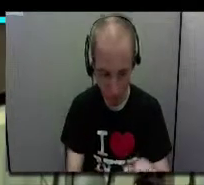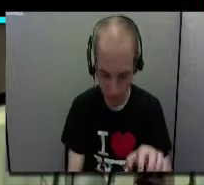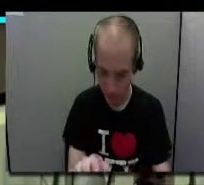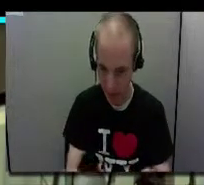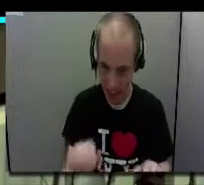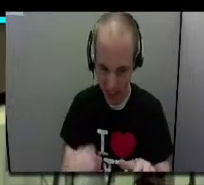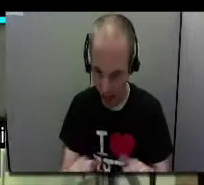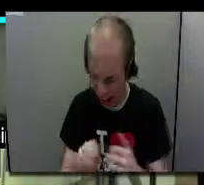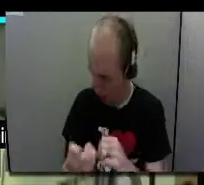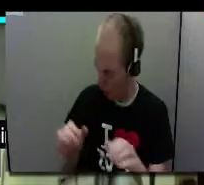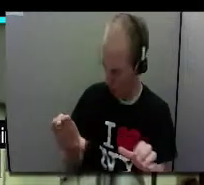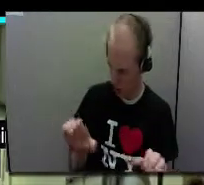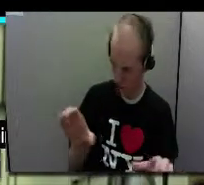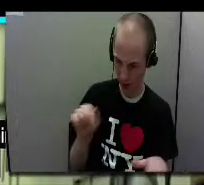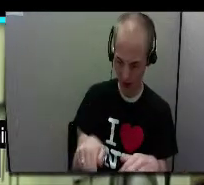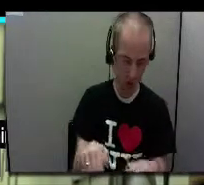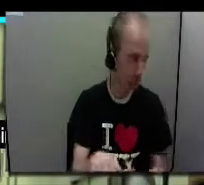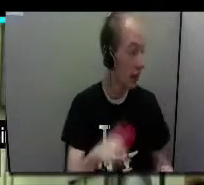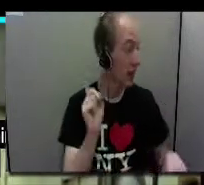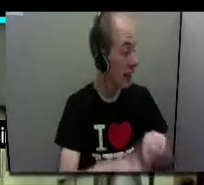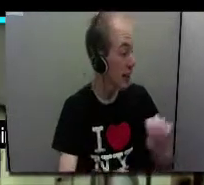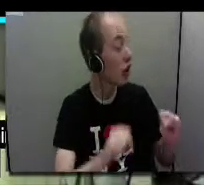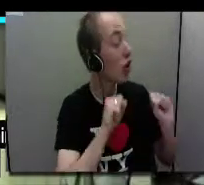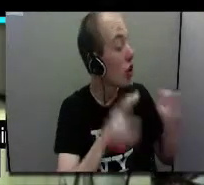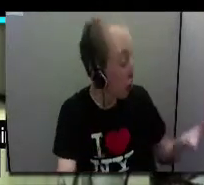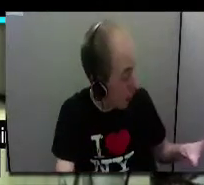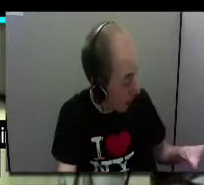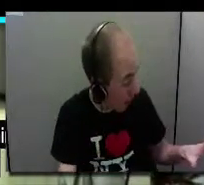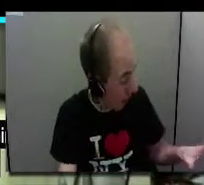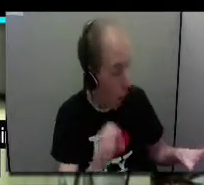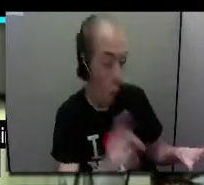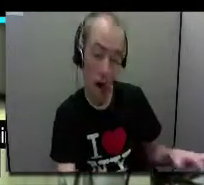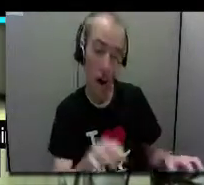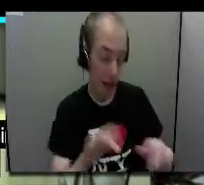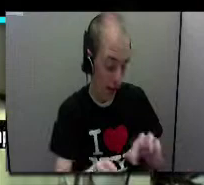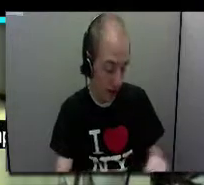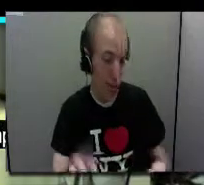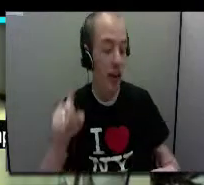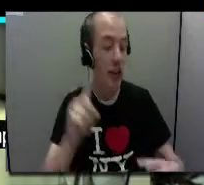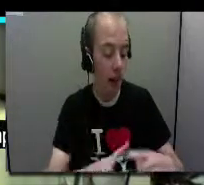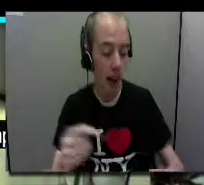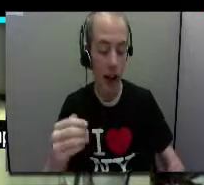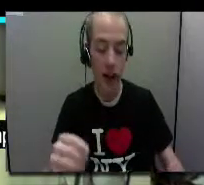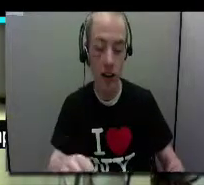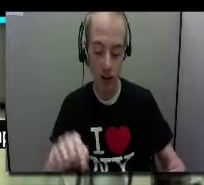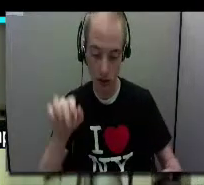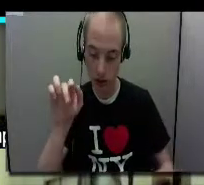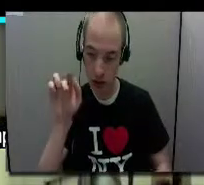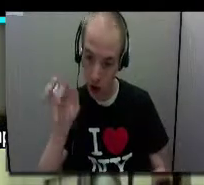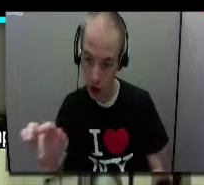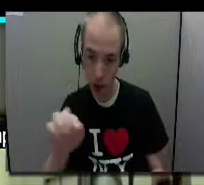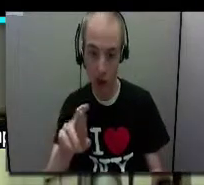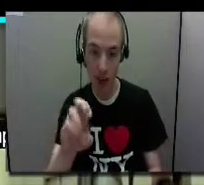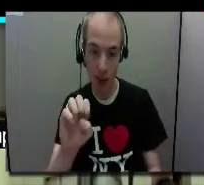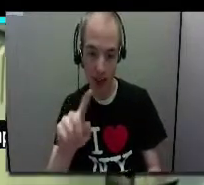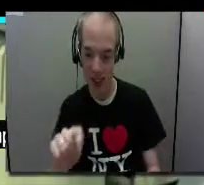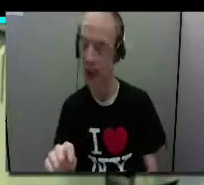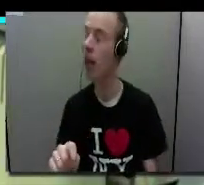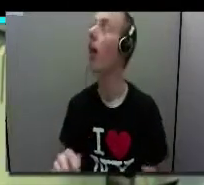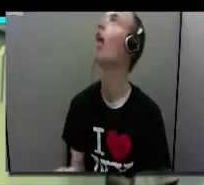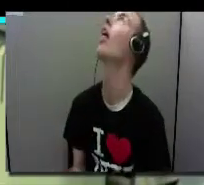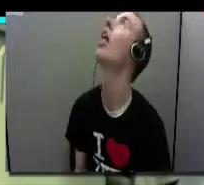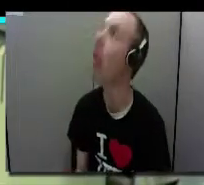How do I do this? You can't do anything or even type until you hit a reset button that's on the computer